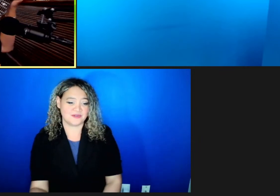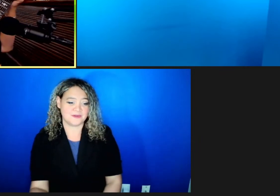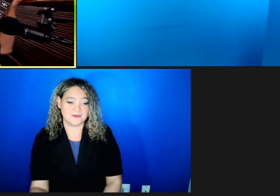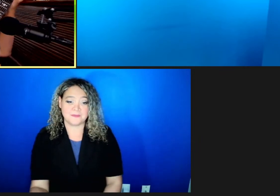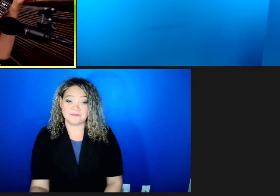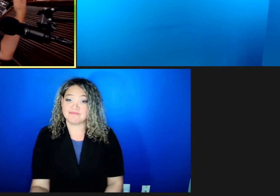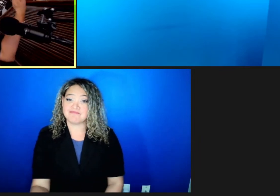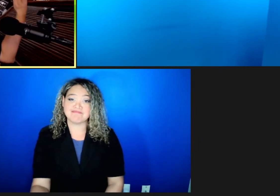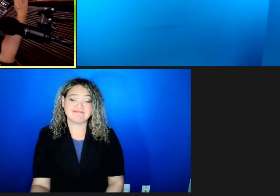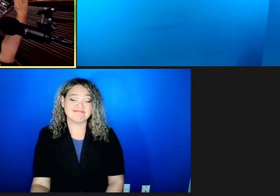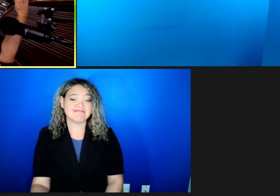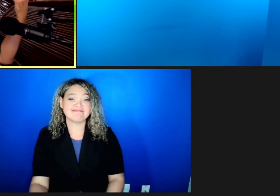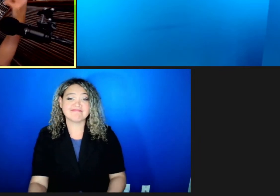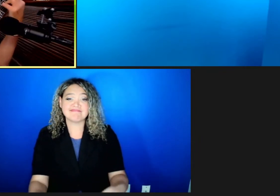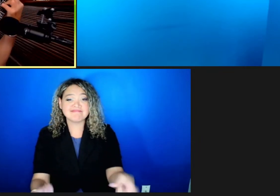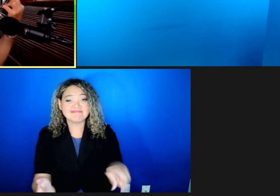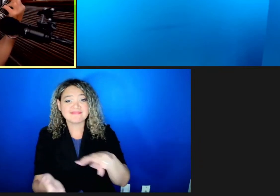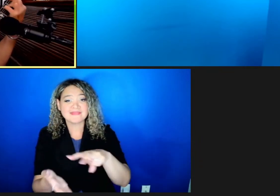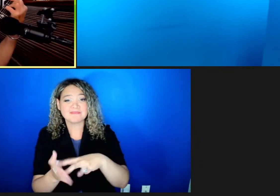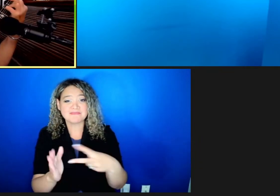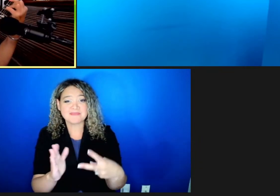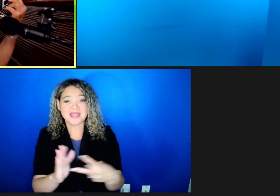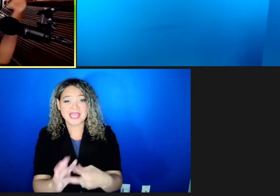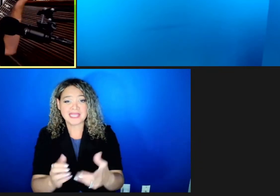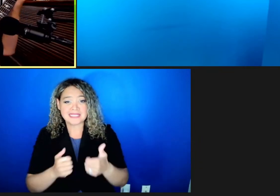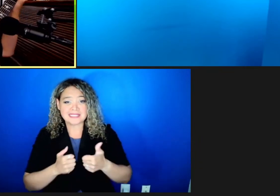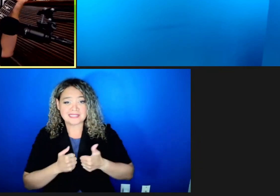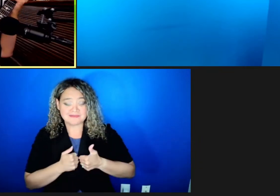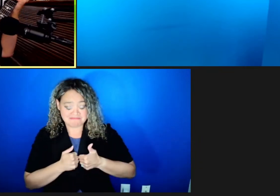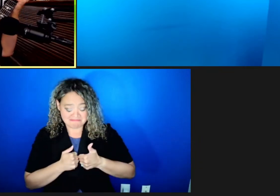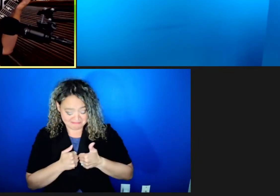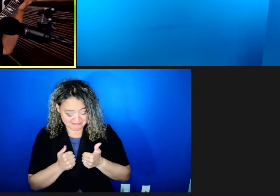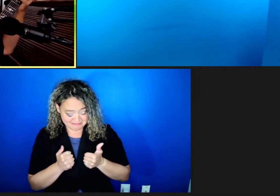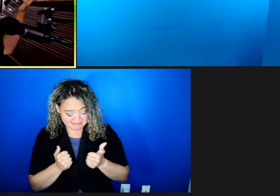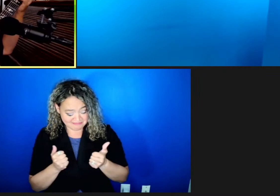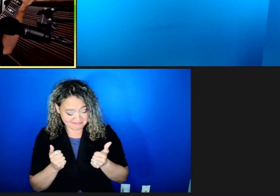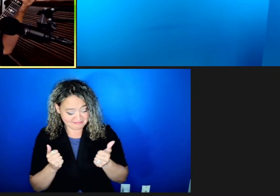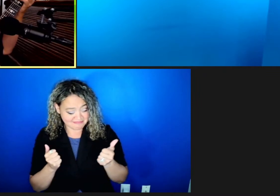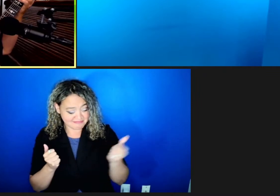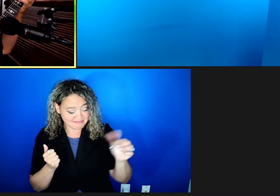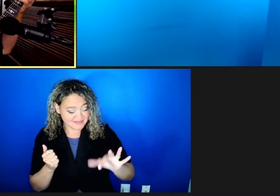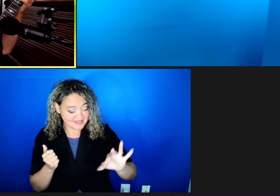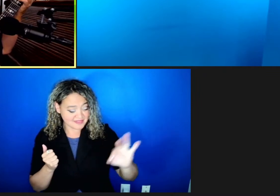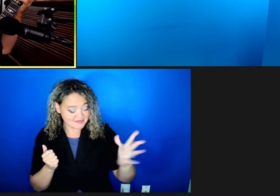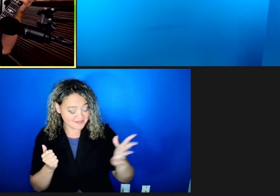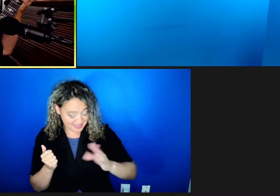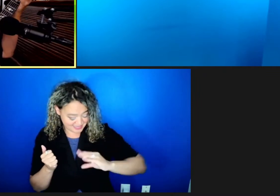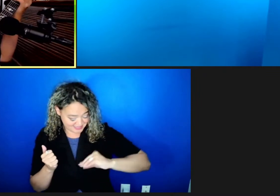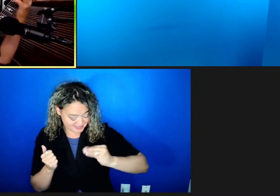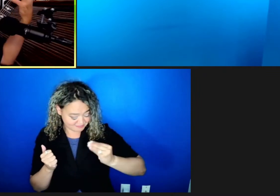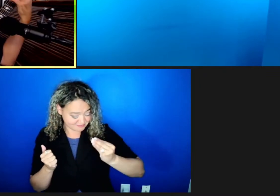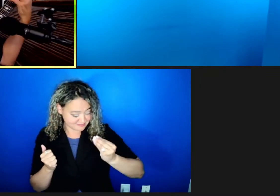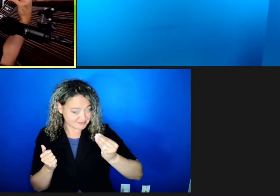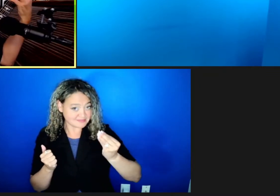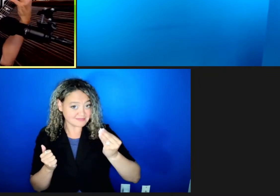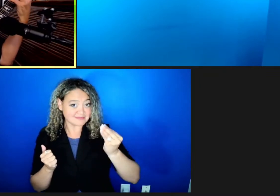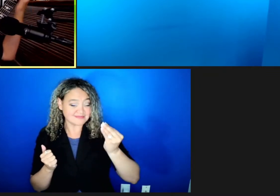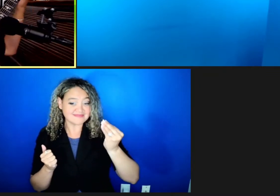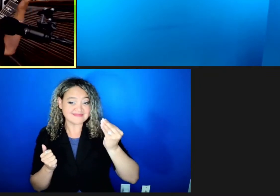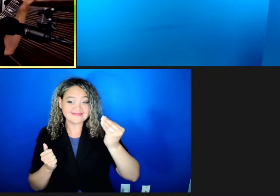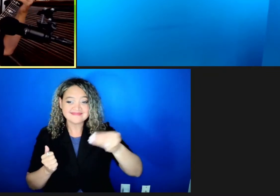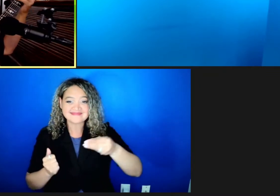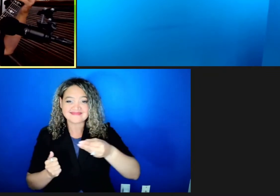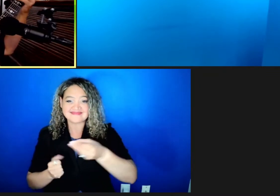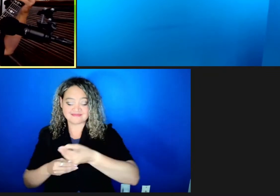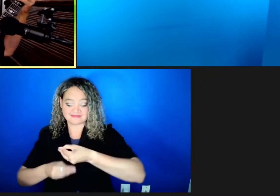So we must look inside ourselves and find the light within, then shine that